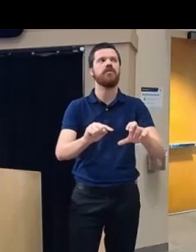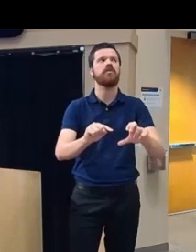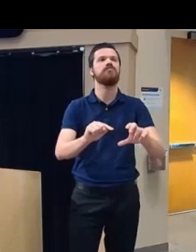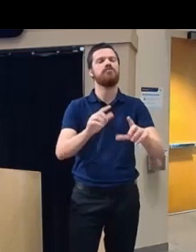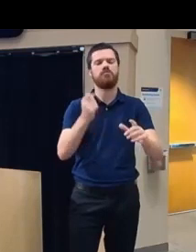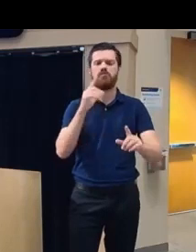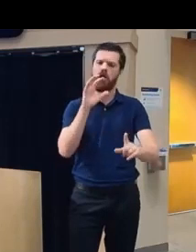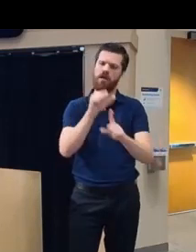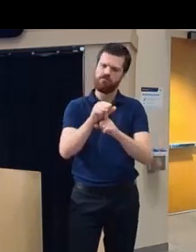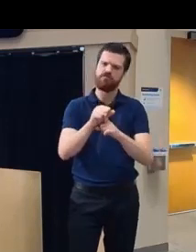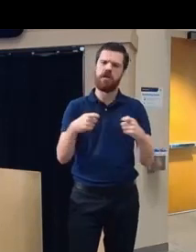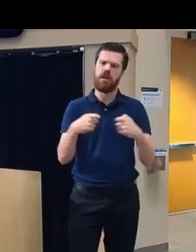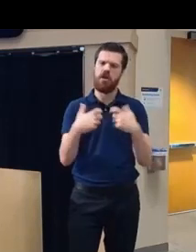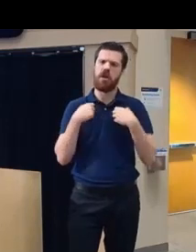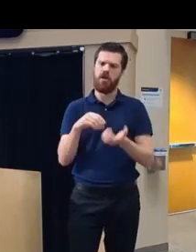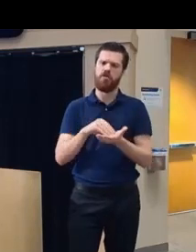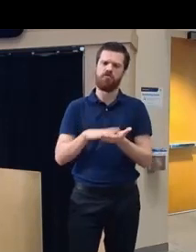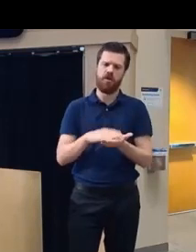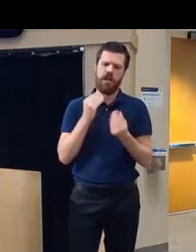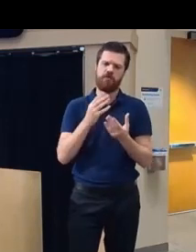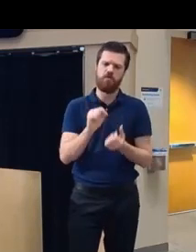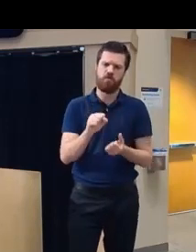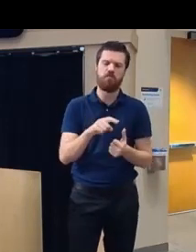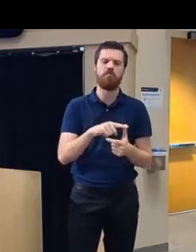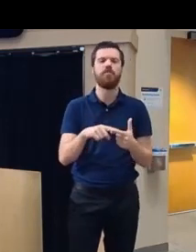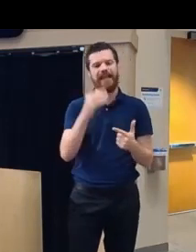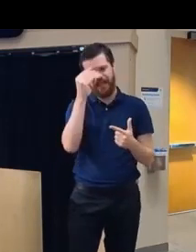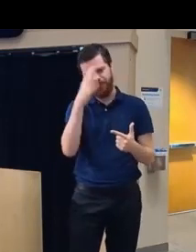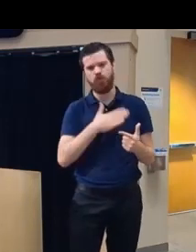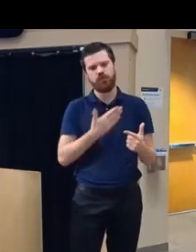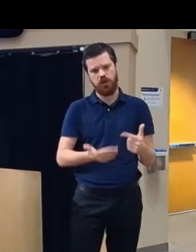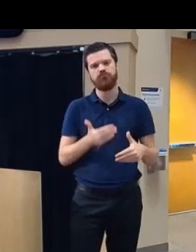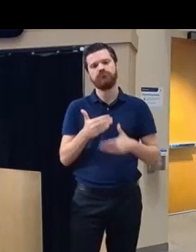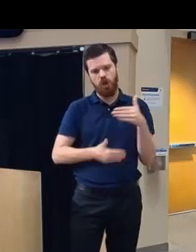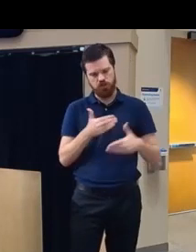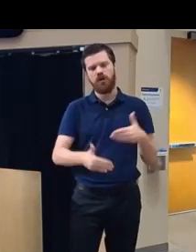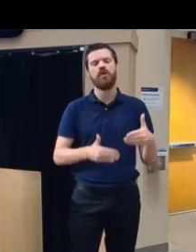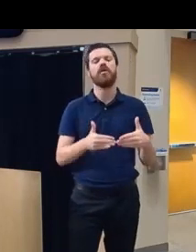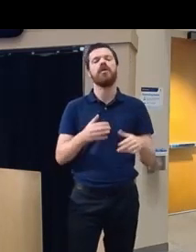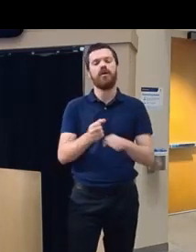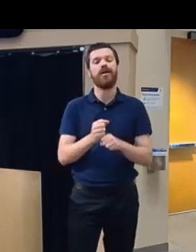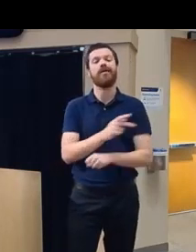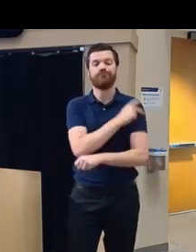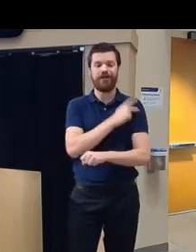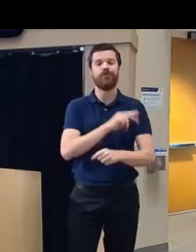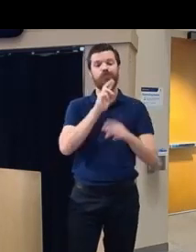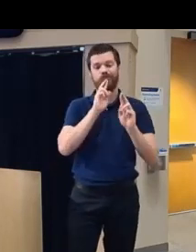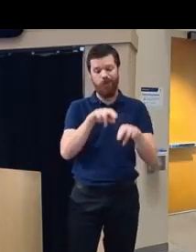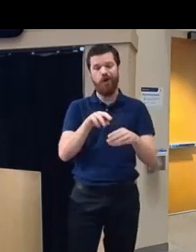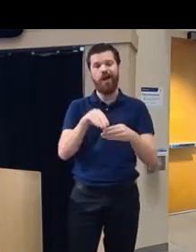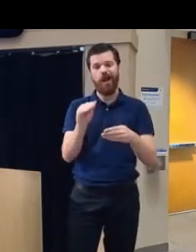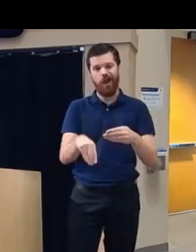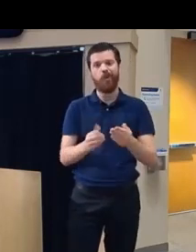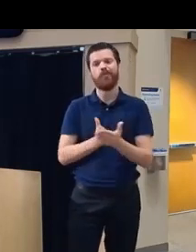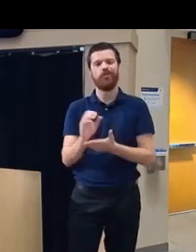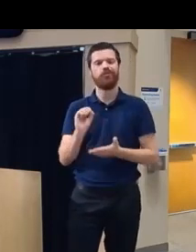capturing electronic health record data, but kind of through an informed consent process, being able to get patient-reported outcomes,